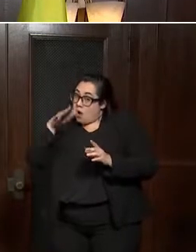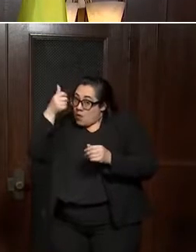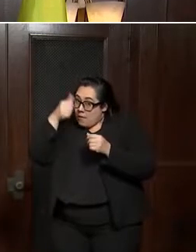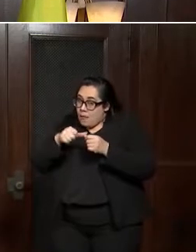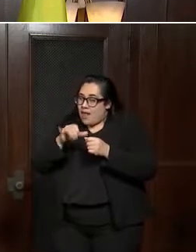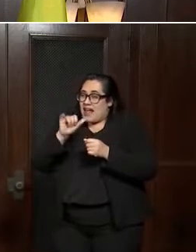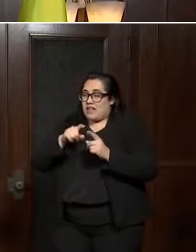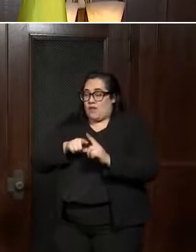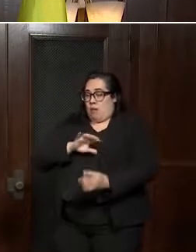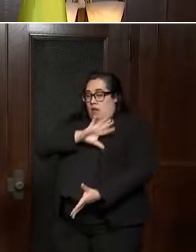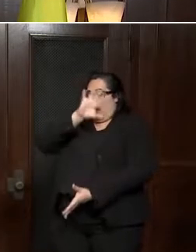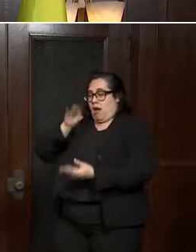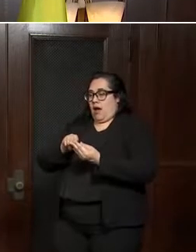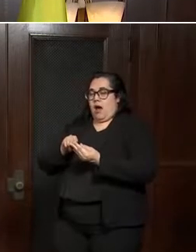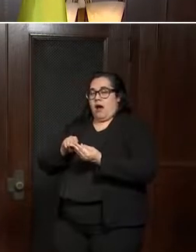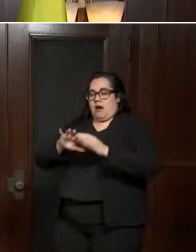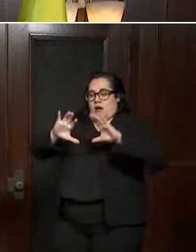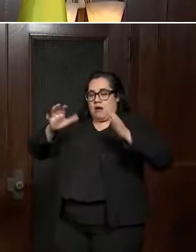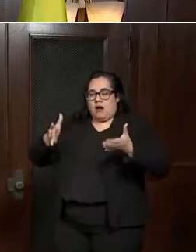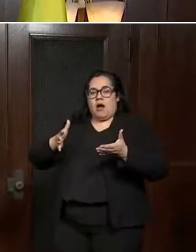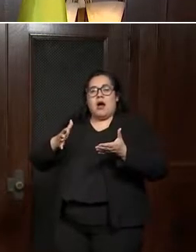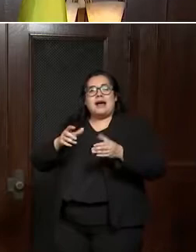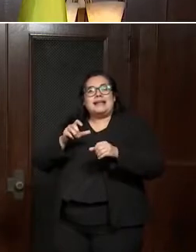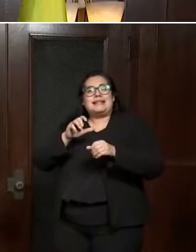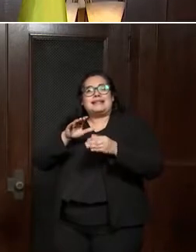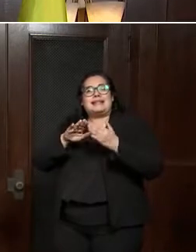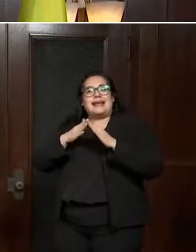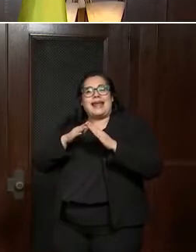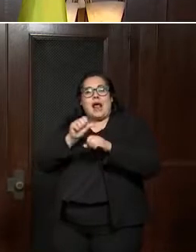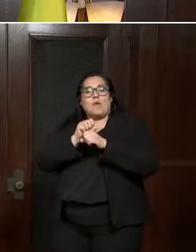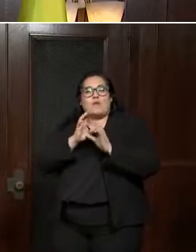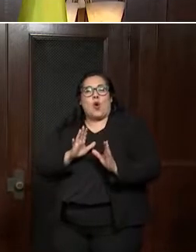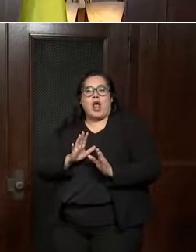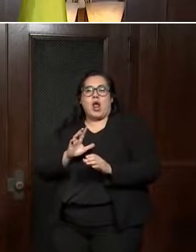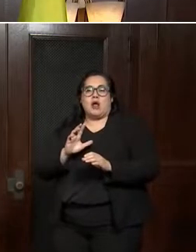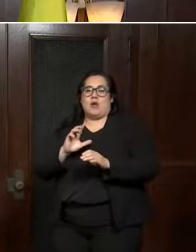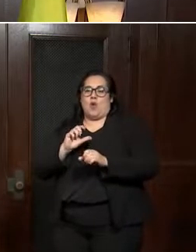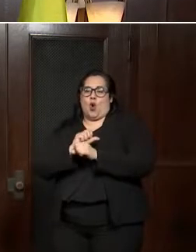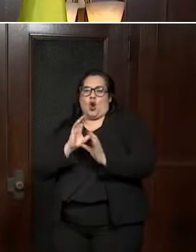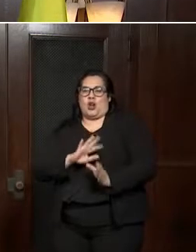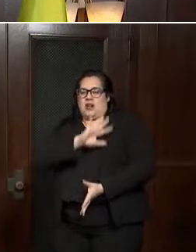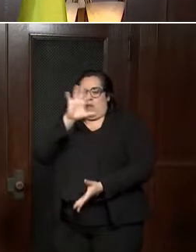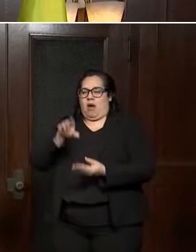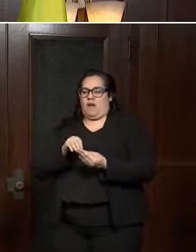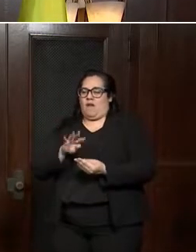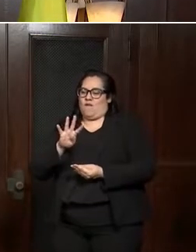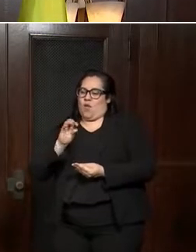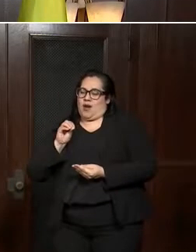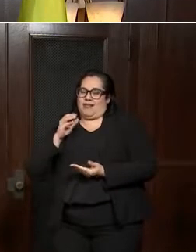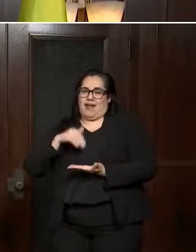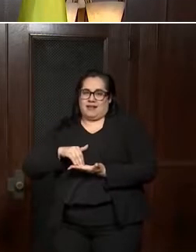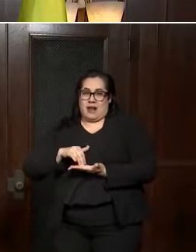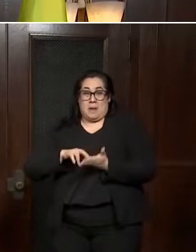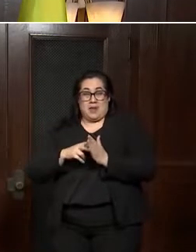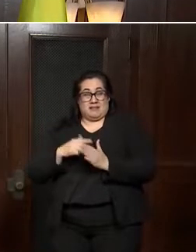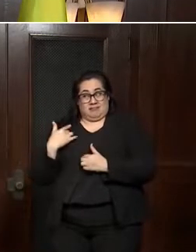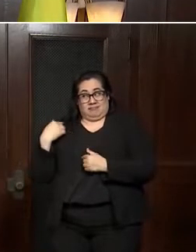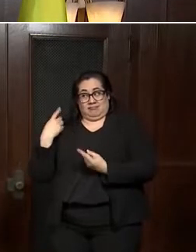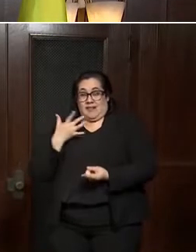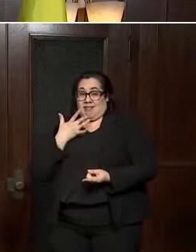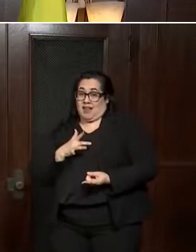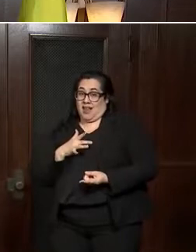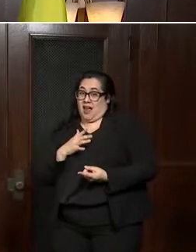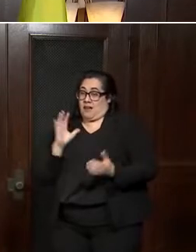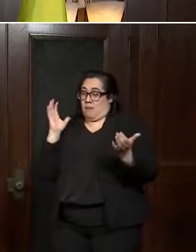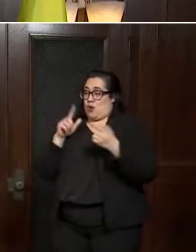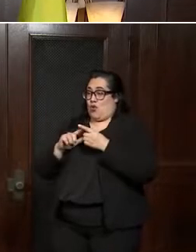that's out of a city employee group of about 40,000, so knock on wood, we've been pretty lucky, and certainly compared to first responders, I especially